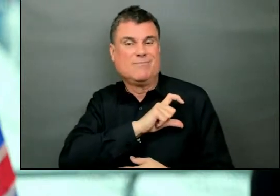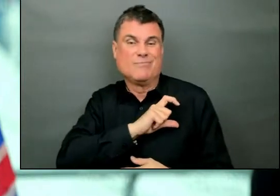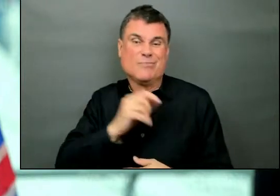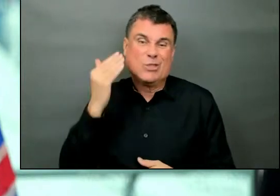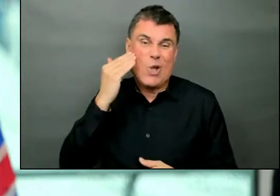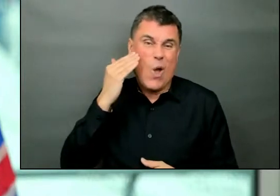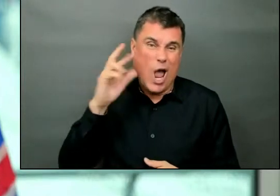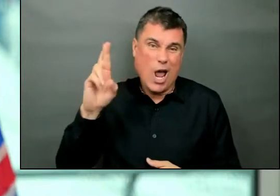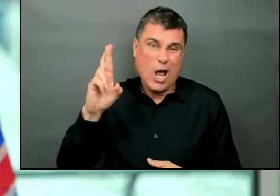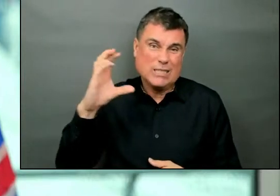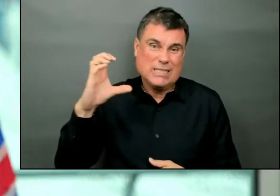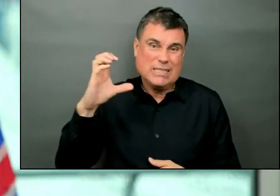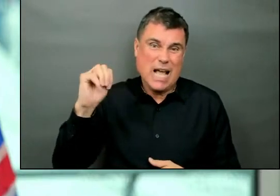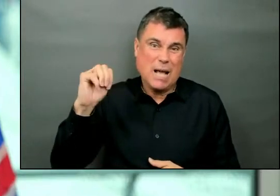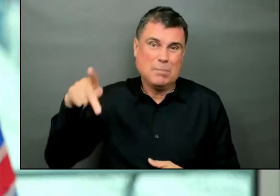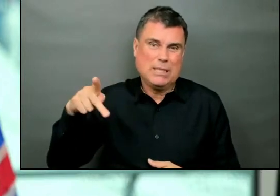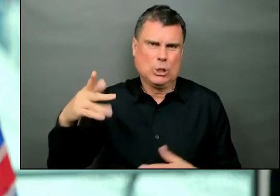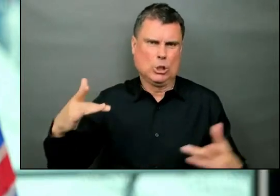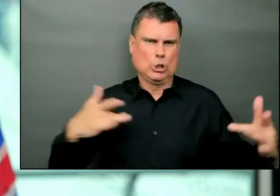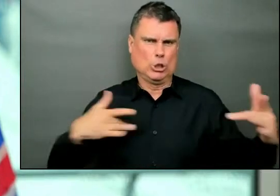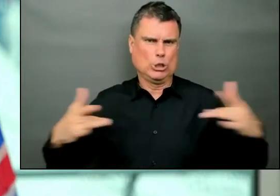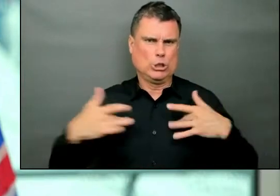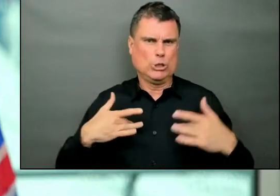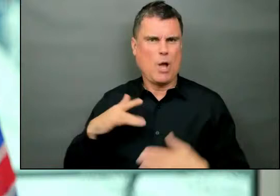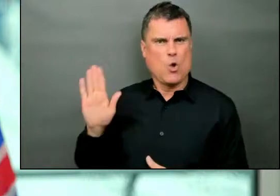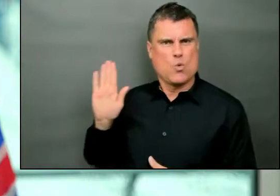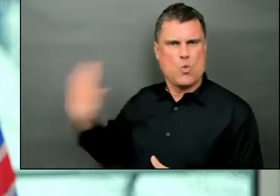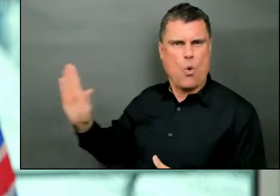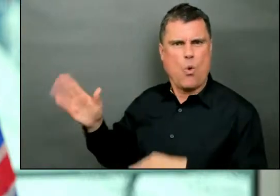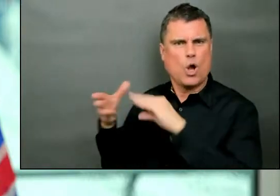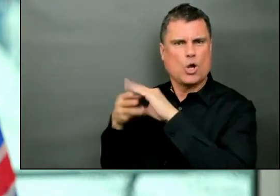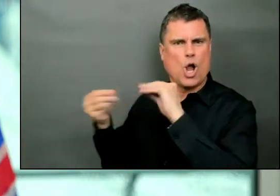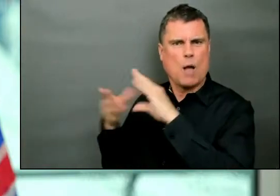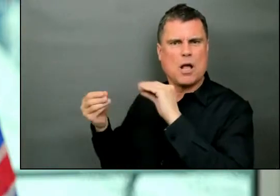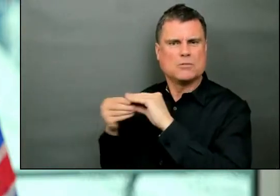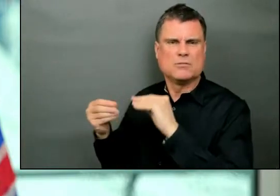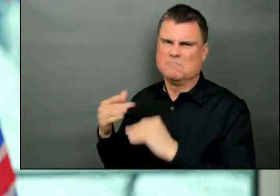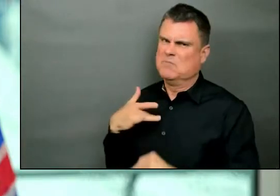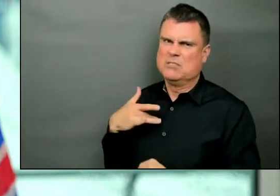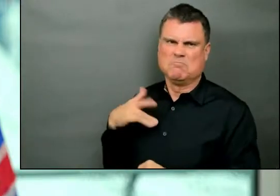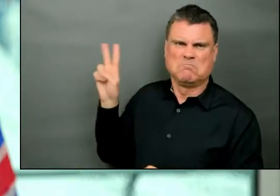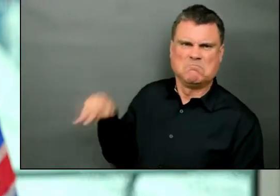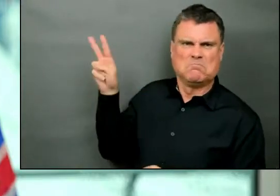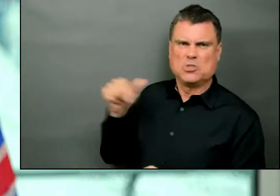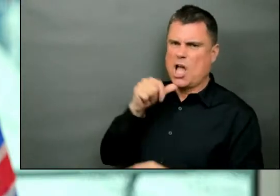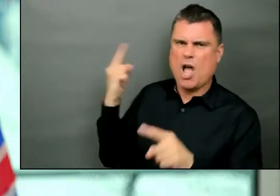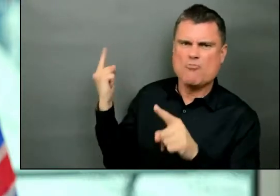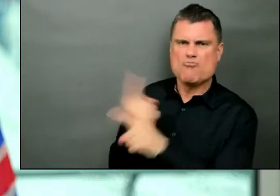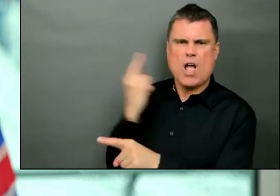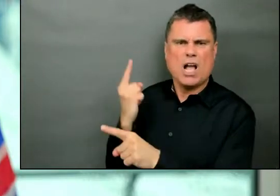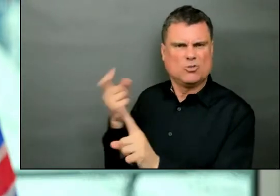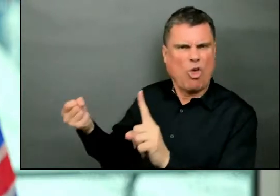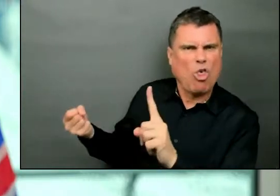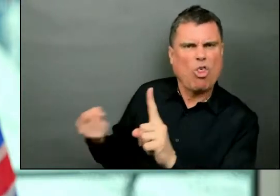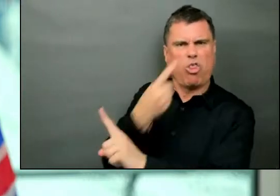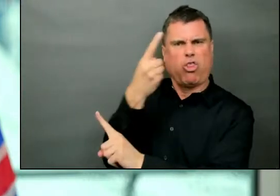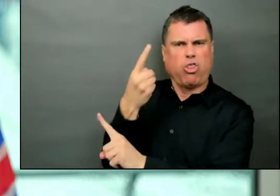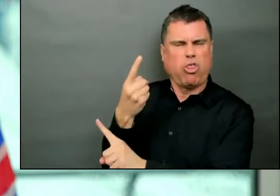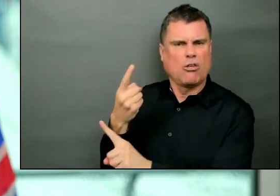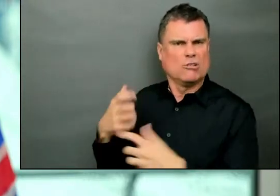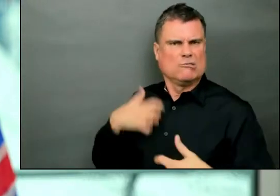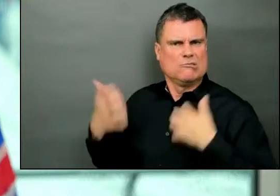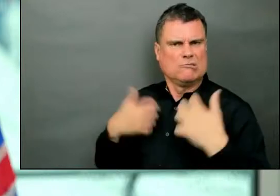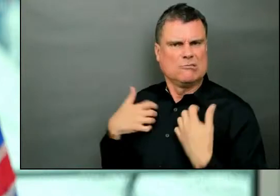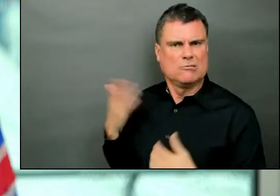concerns, saying that what your comments were uninformed and inaccurate. Do you have a response to